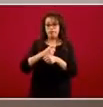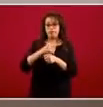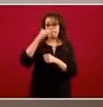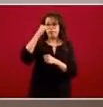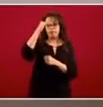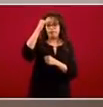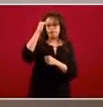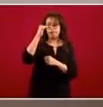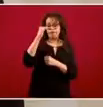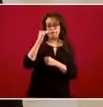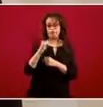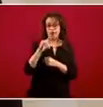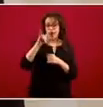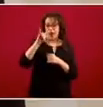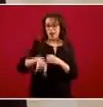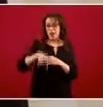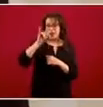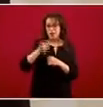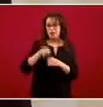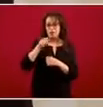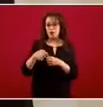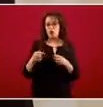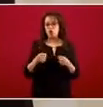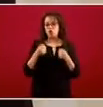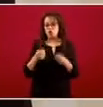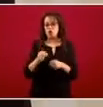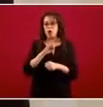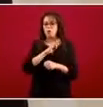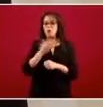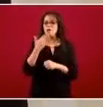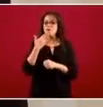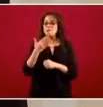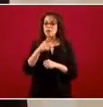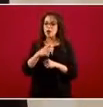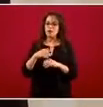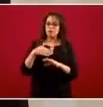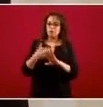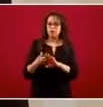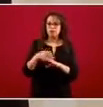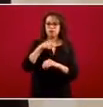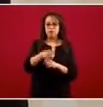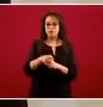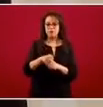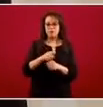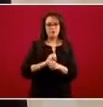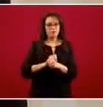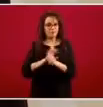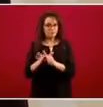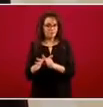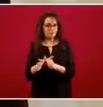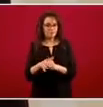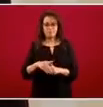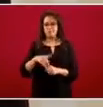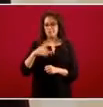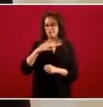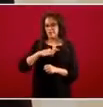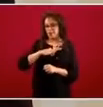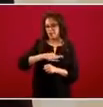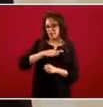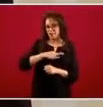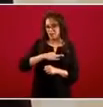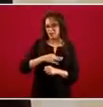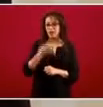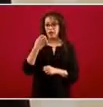that are medicine that will potentially have an effect to control or mitigate the effects of the